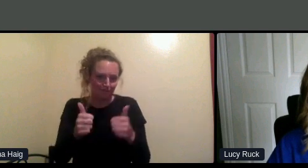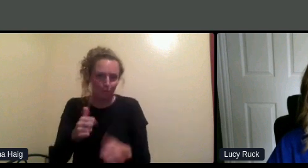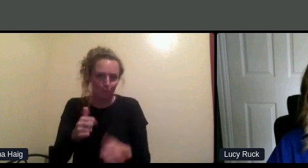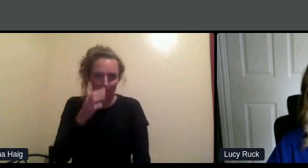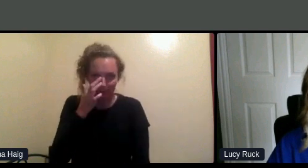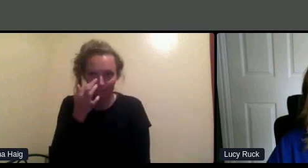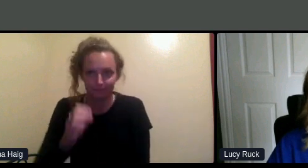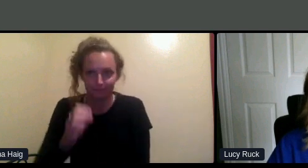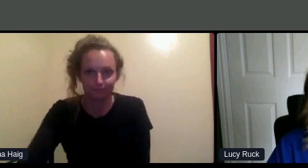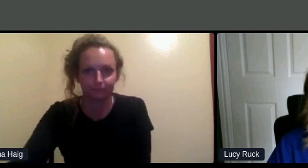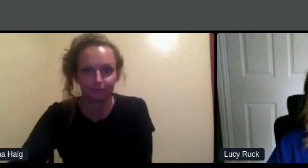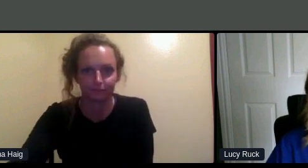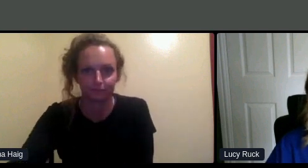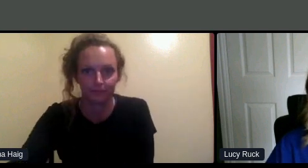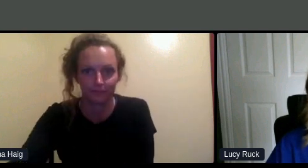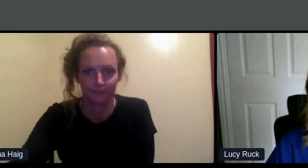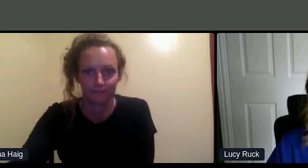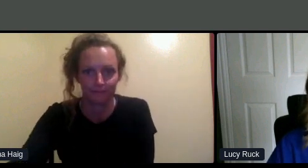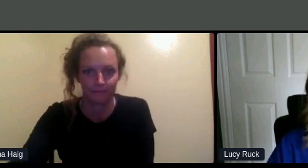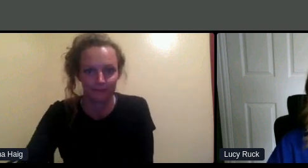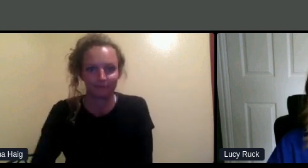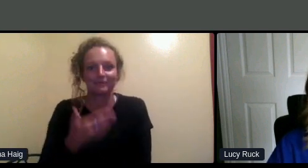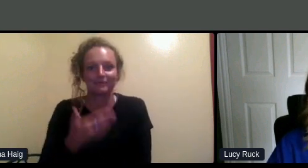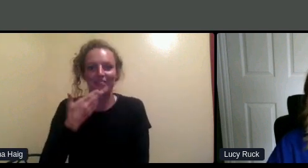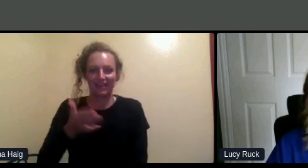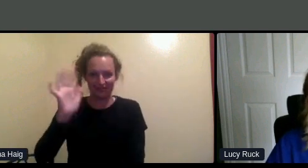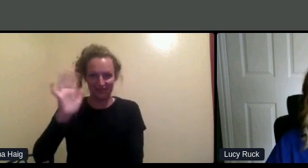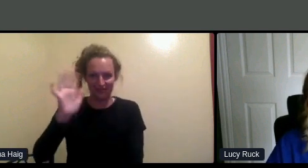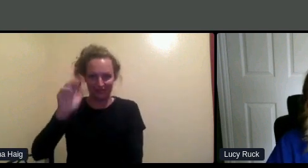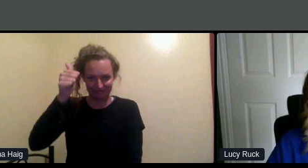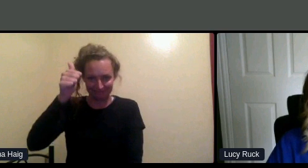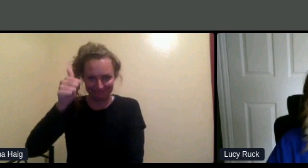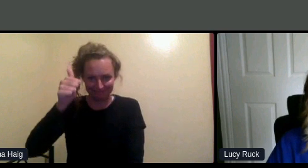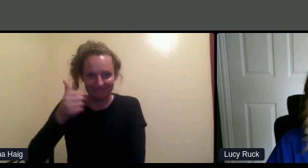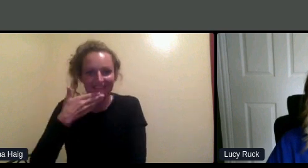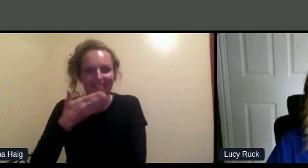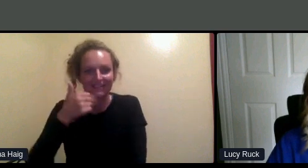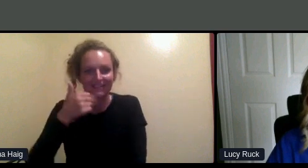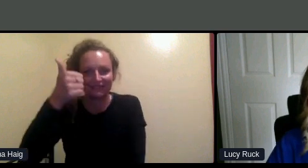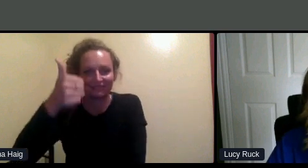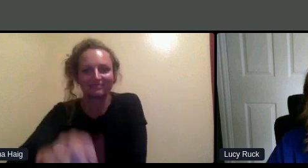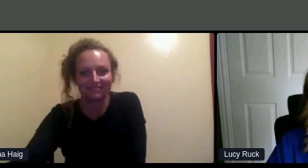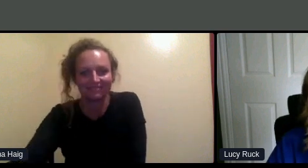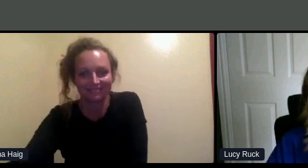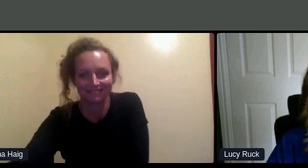Pro. Thank you. And thank you to our interpreters as well today for joining us, and everything